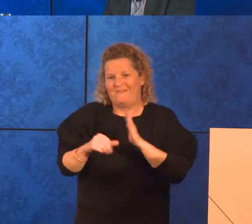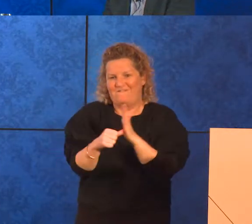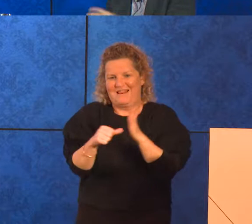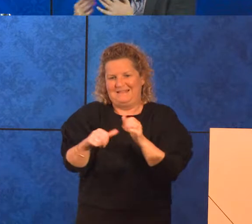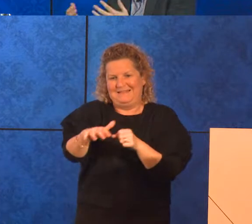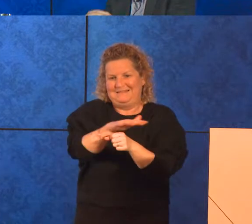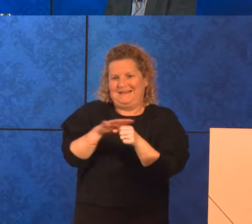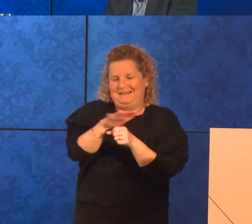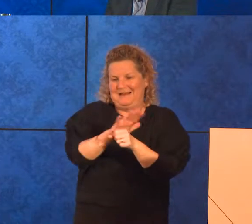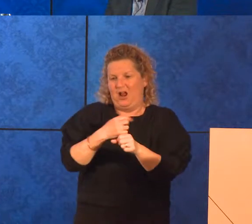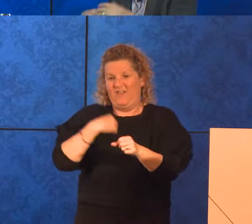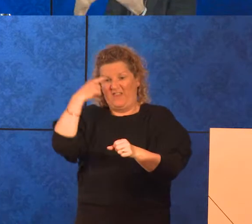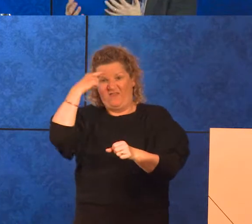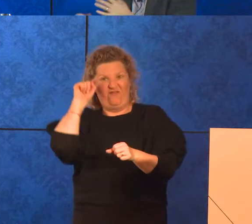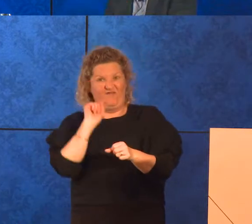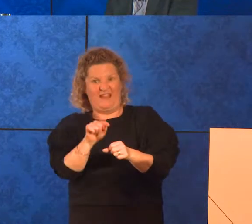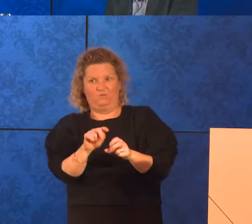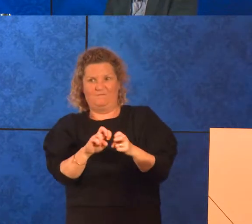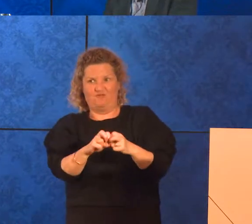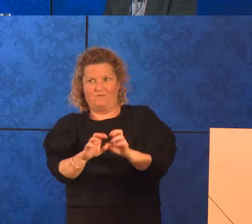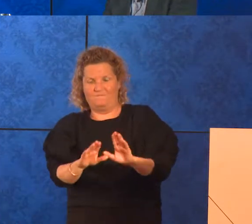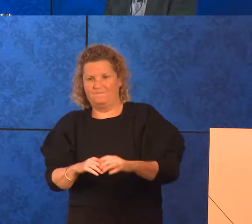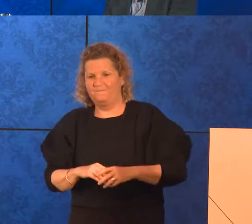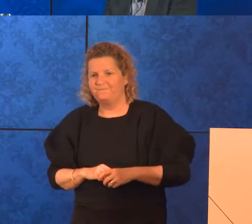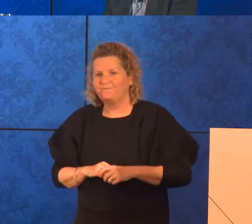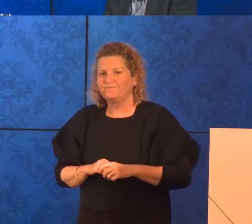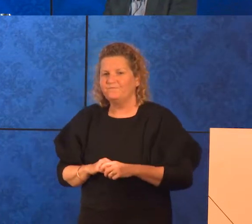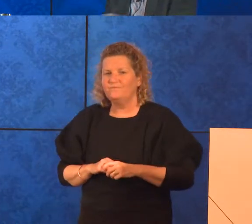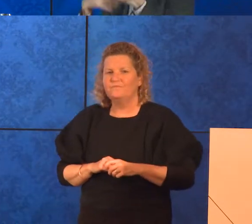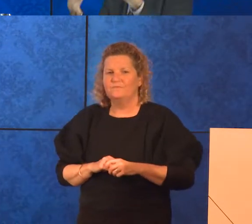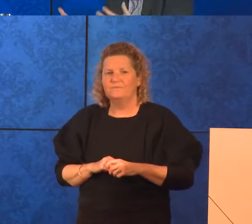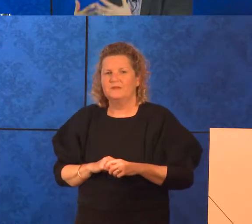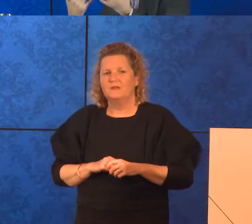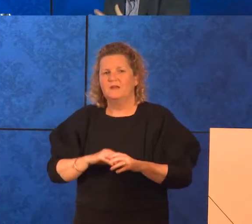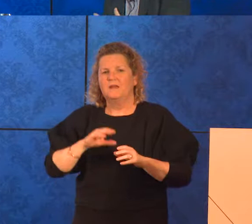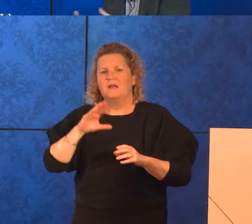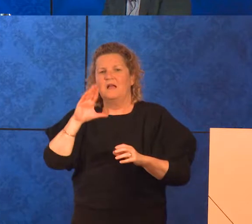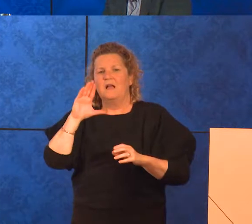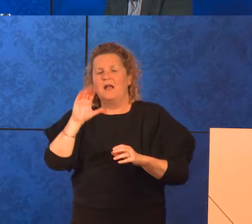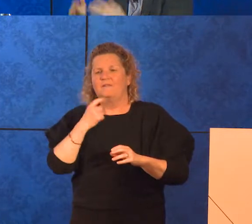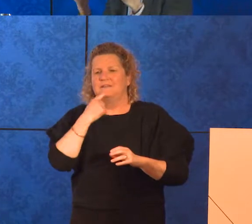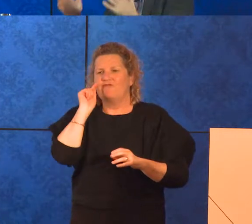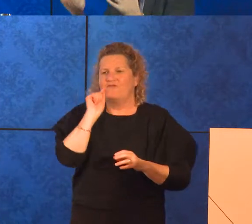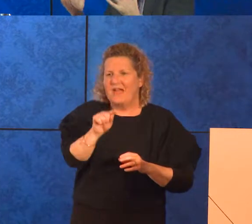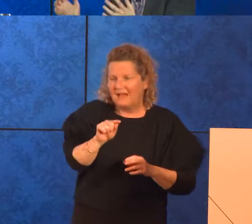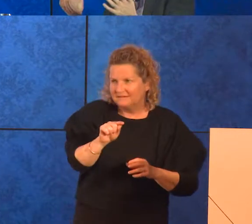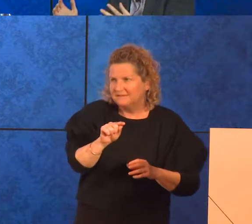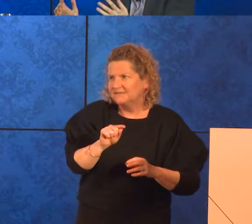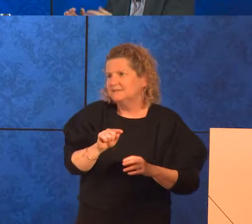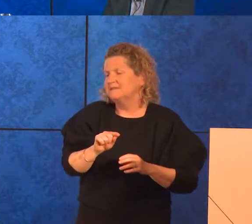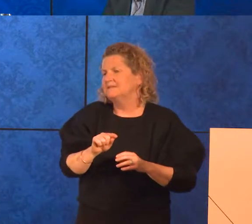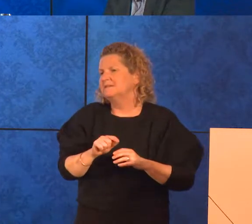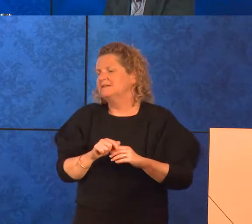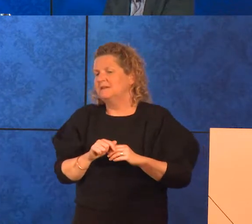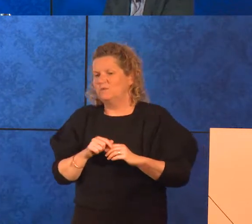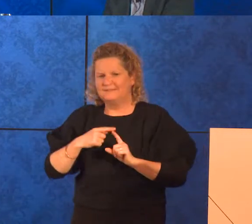sector. And I think that was a problem. That said, there is something about the momentum associated with a targeted,